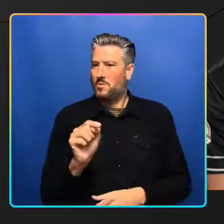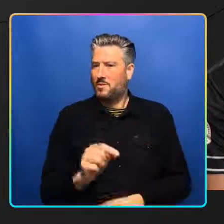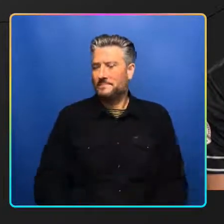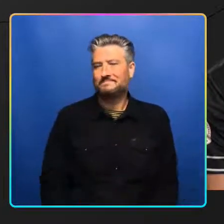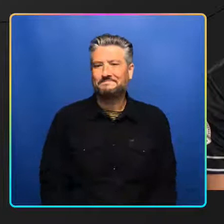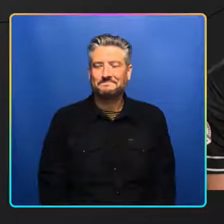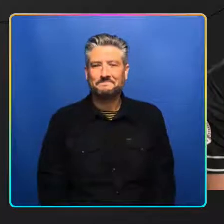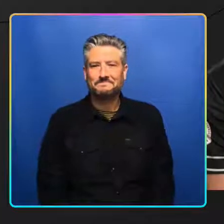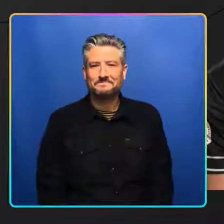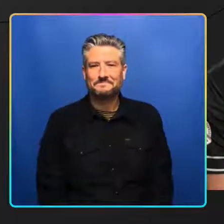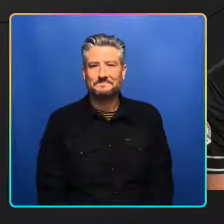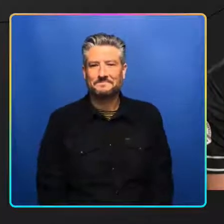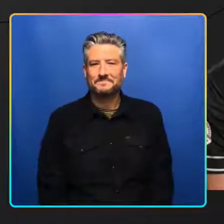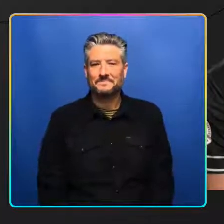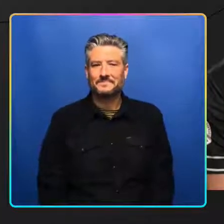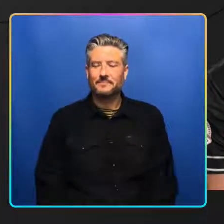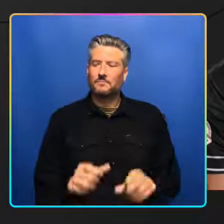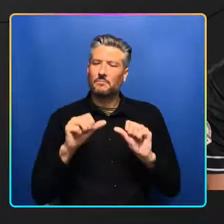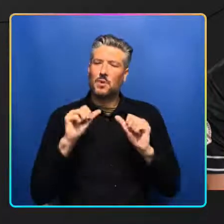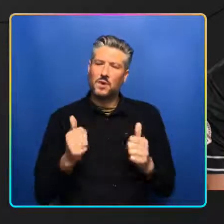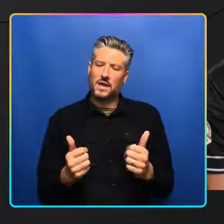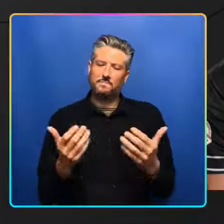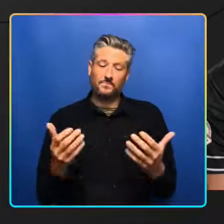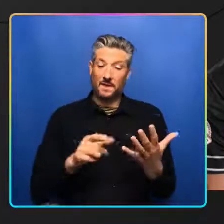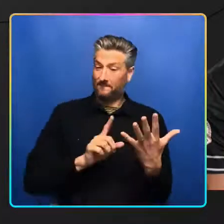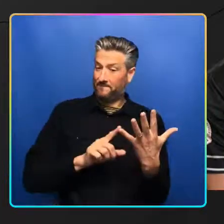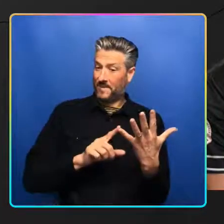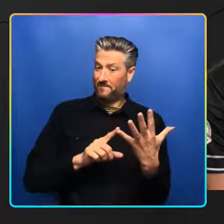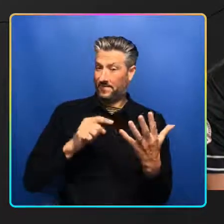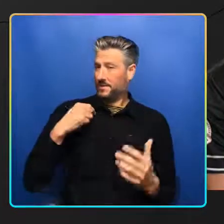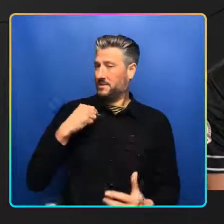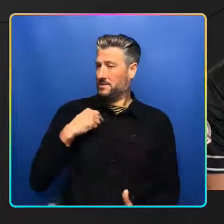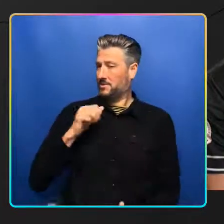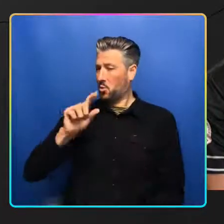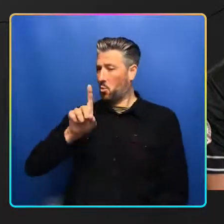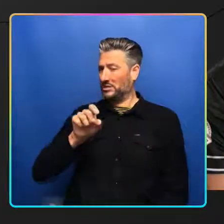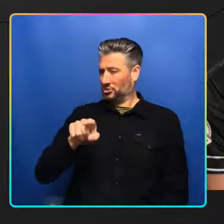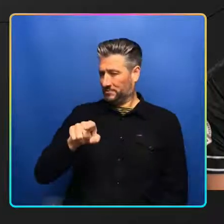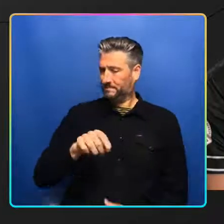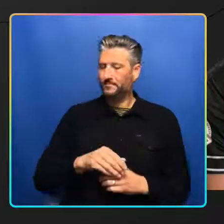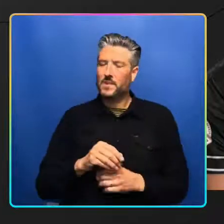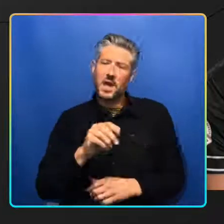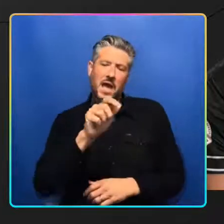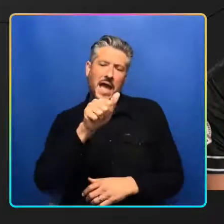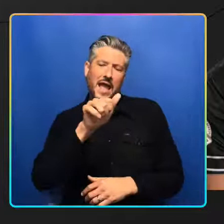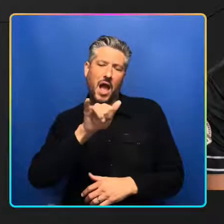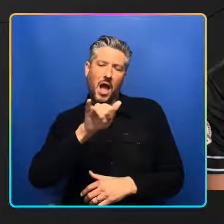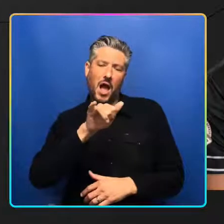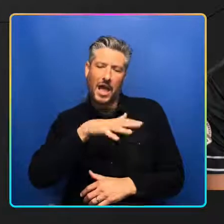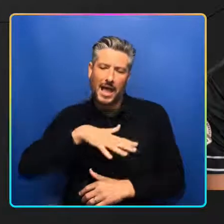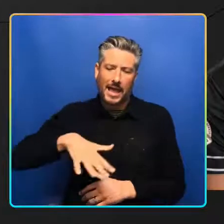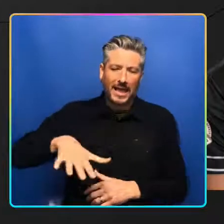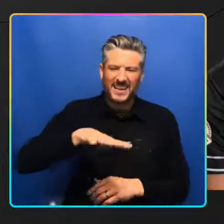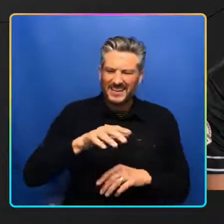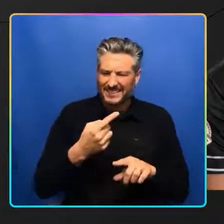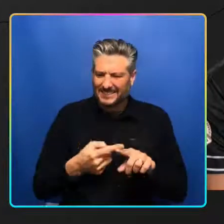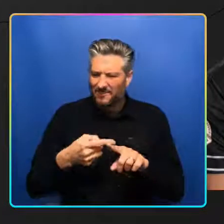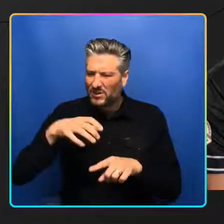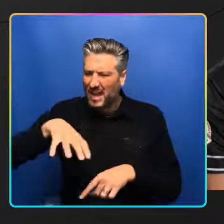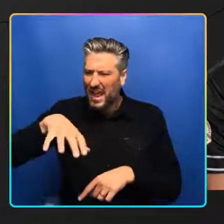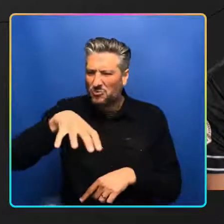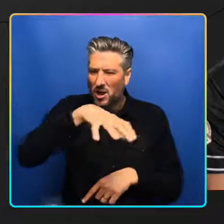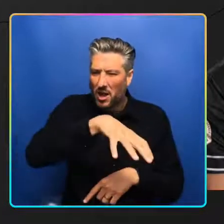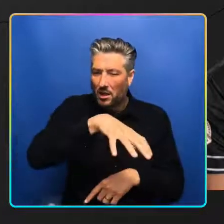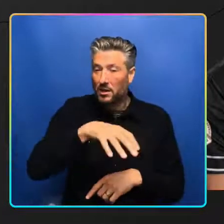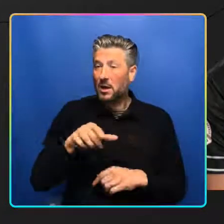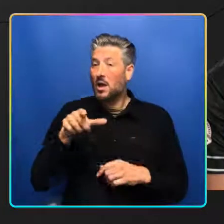So our fifth question. So what area of AI is on your list to skill up on next? So